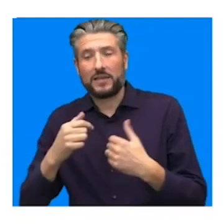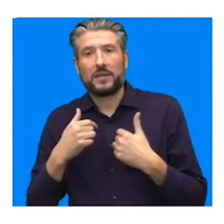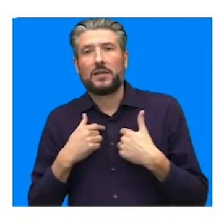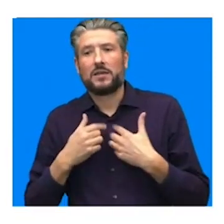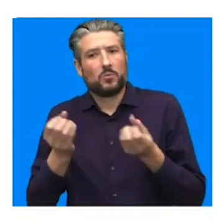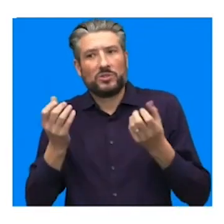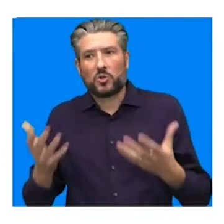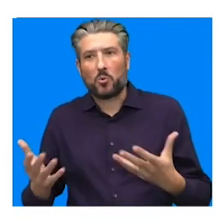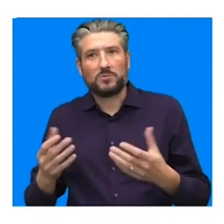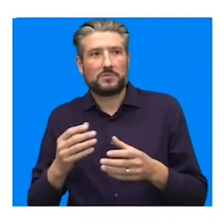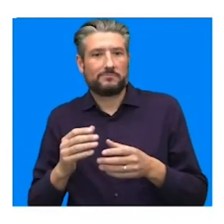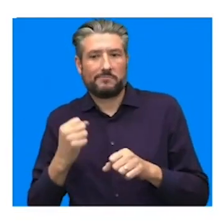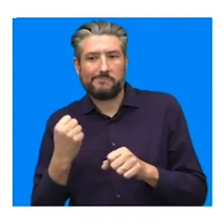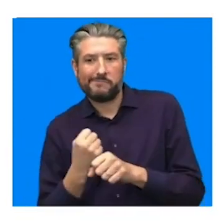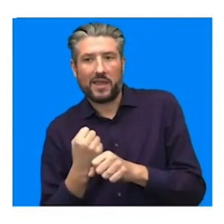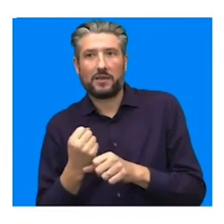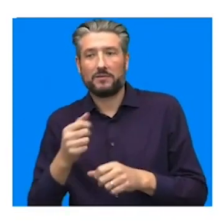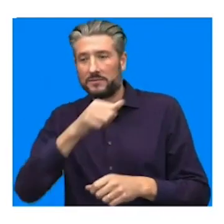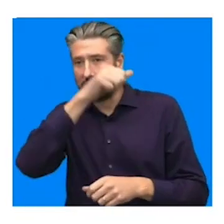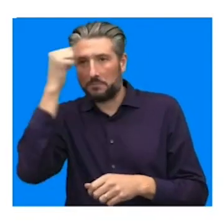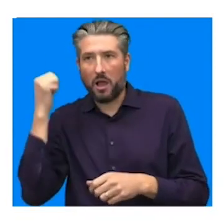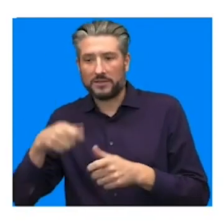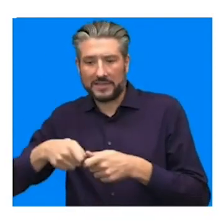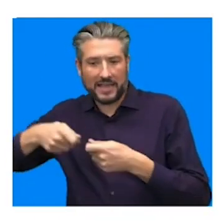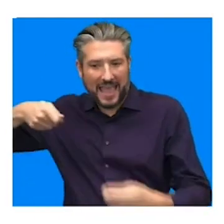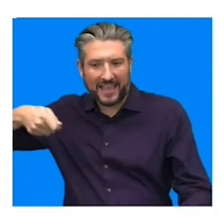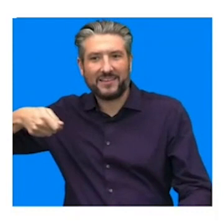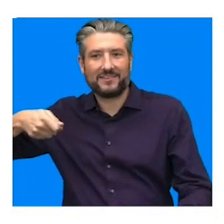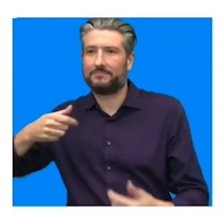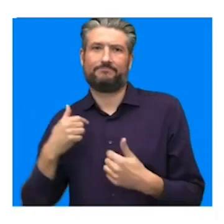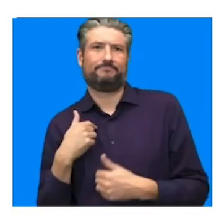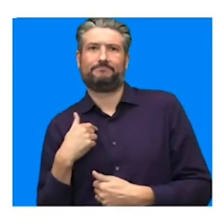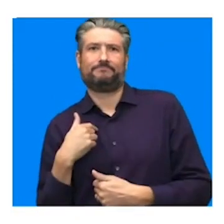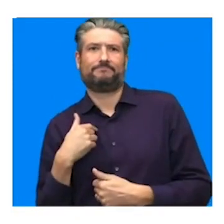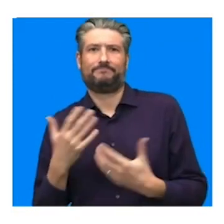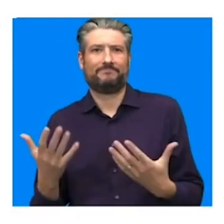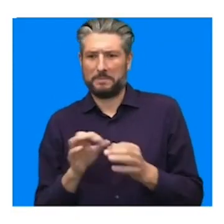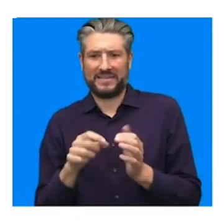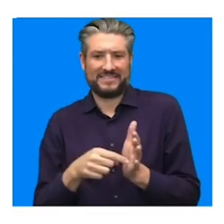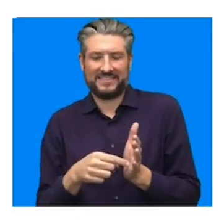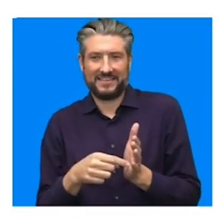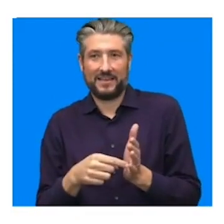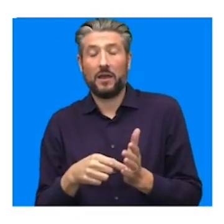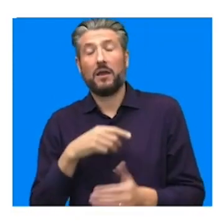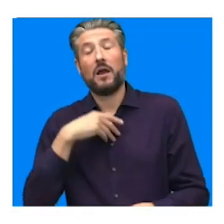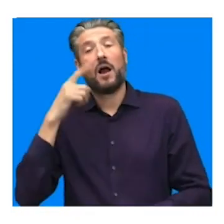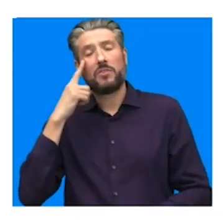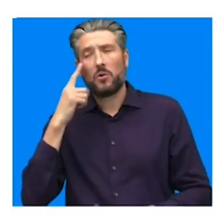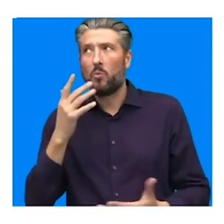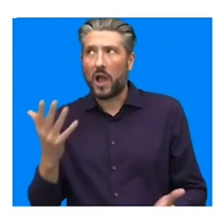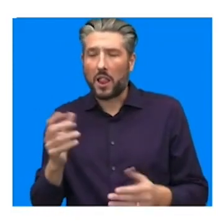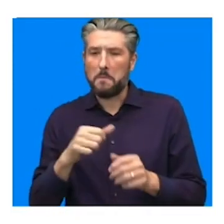such as canes or smart canes. So that's essentially why I thought, well, okay, who are the best people to know how